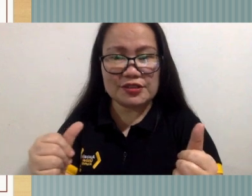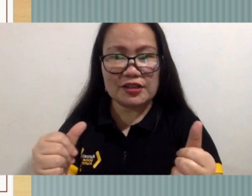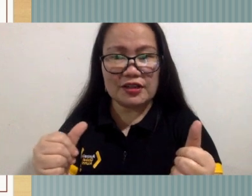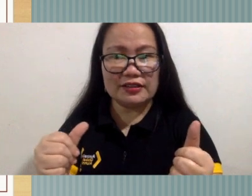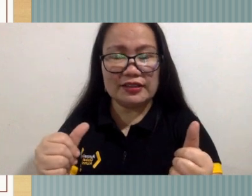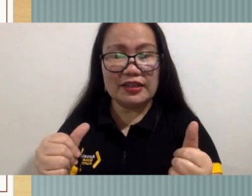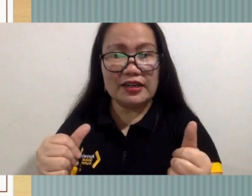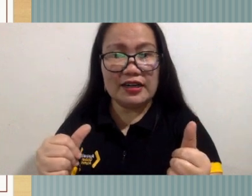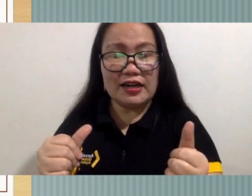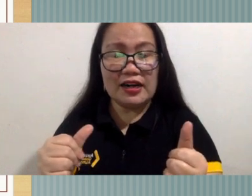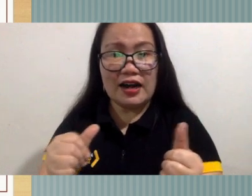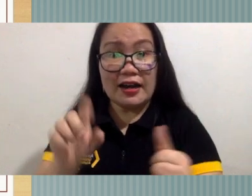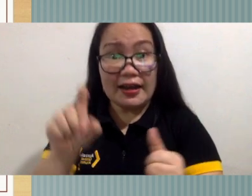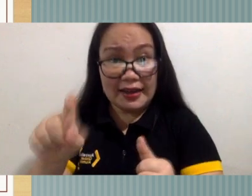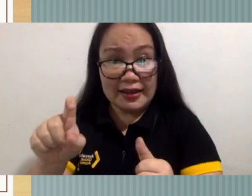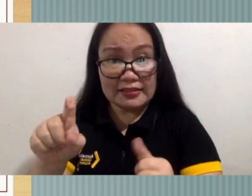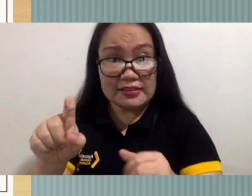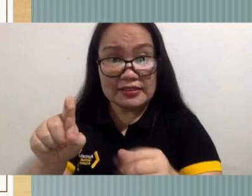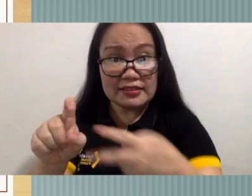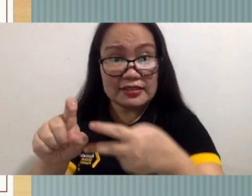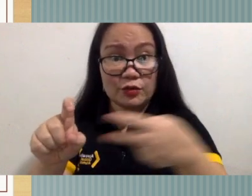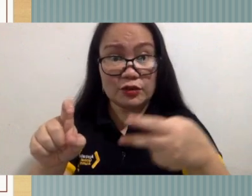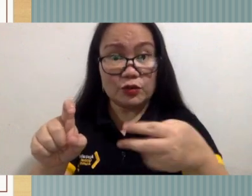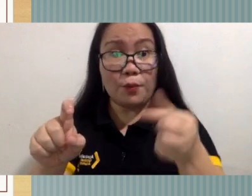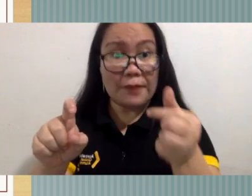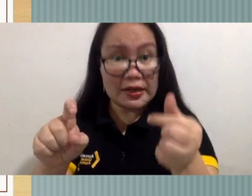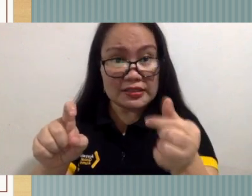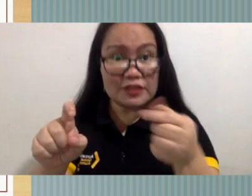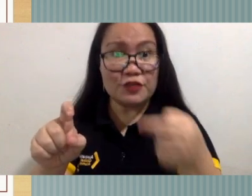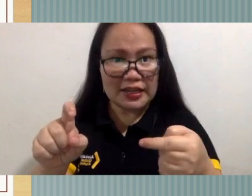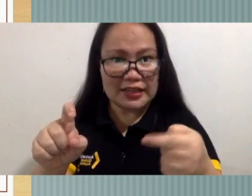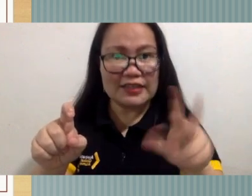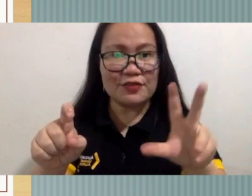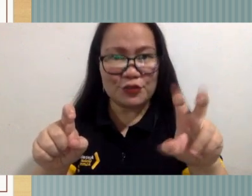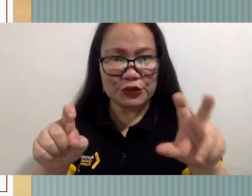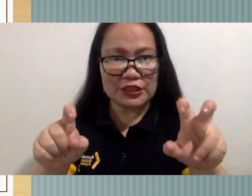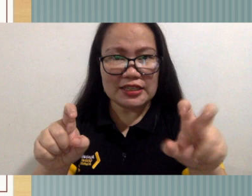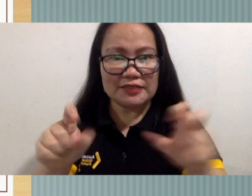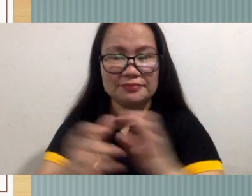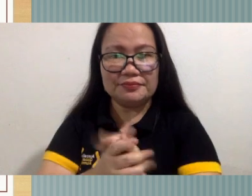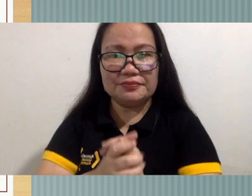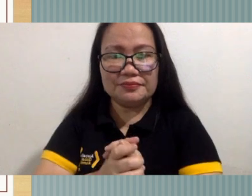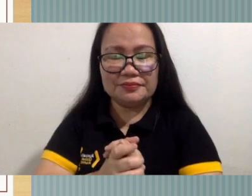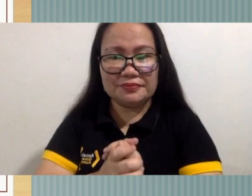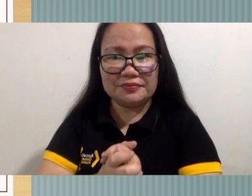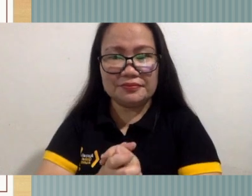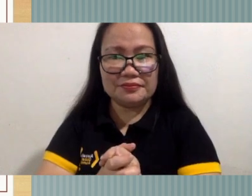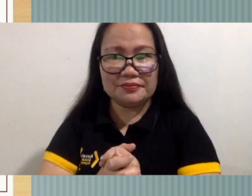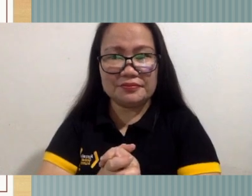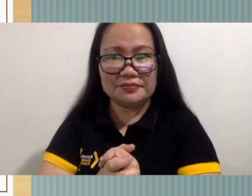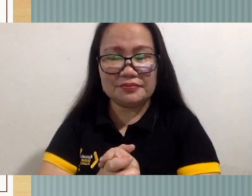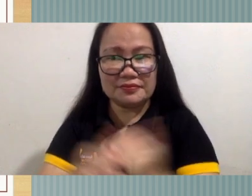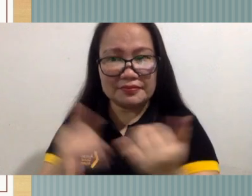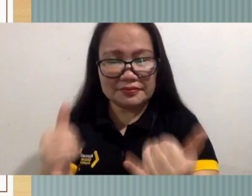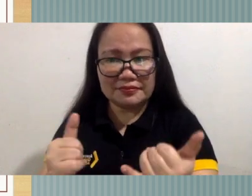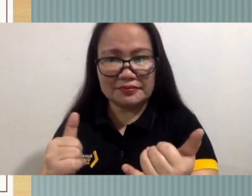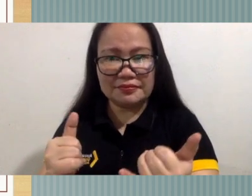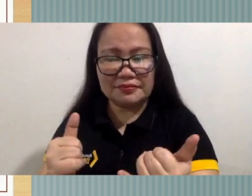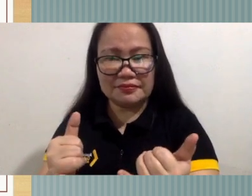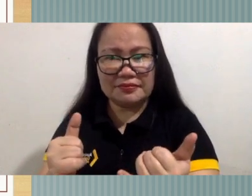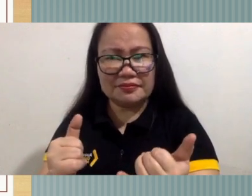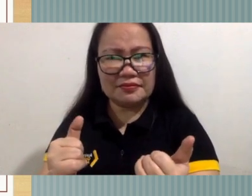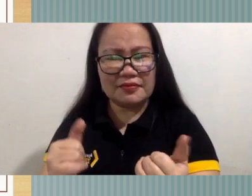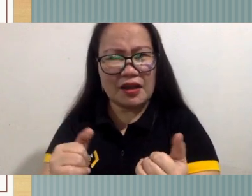which is 13. So, the solutions are x is equal to positive or negative